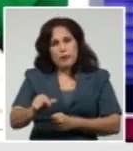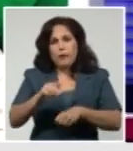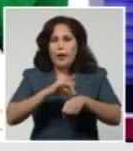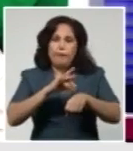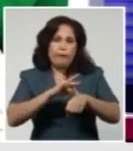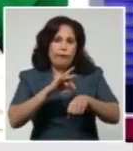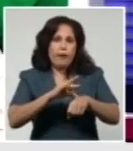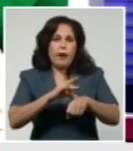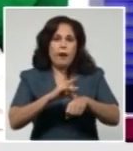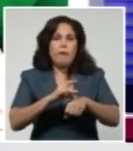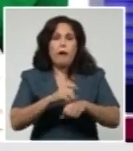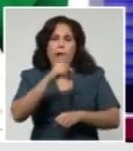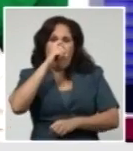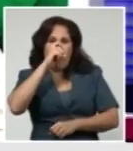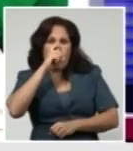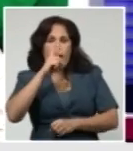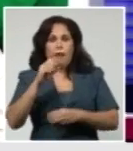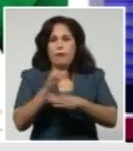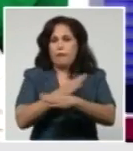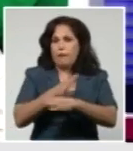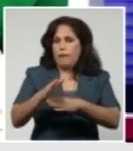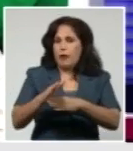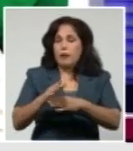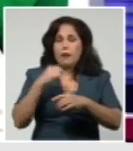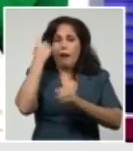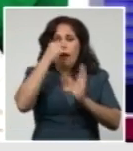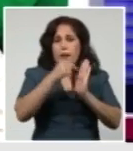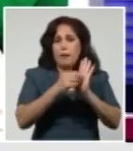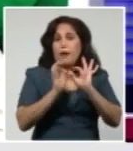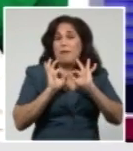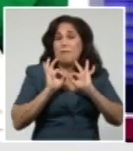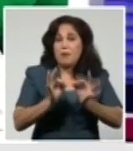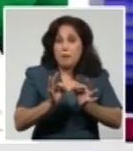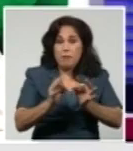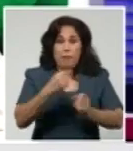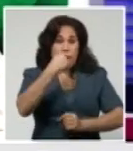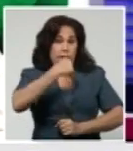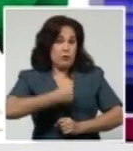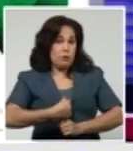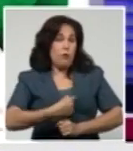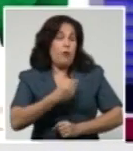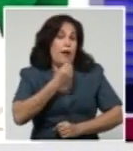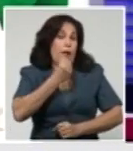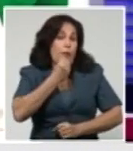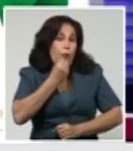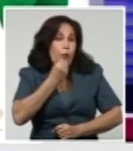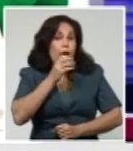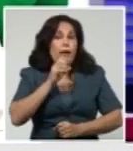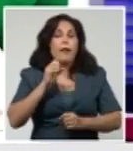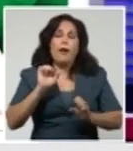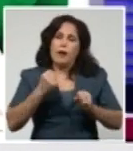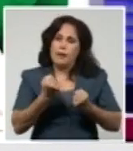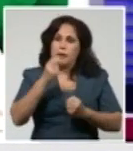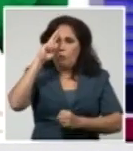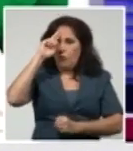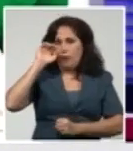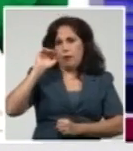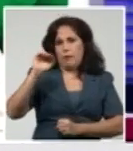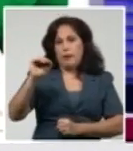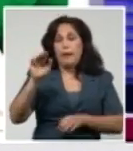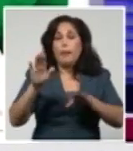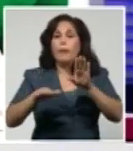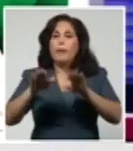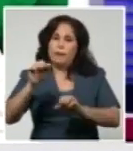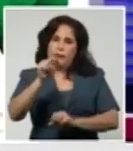cases. 40, or 71.4%, of the 56 cases diagnosed